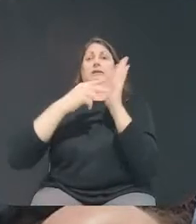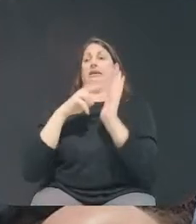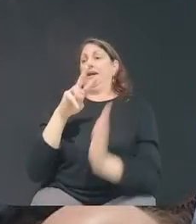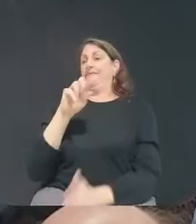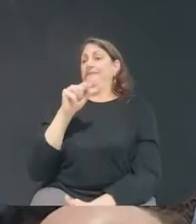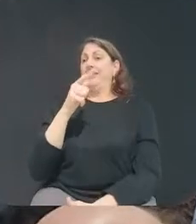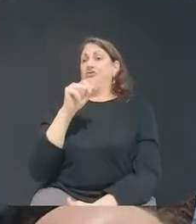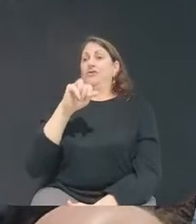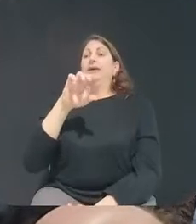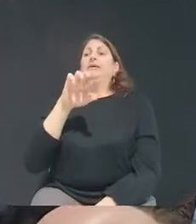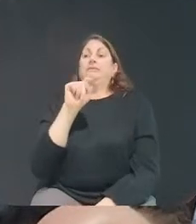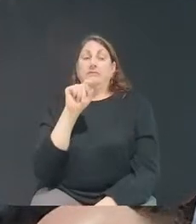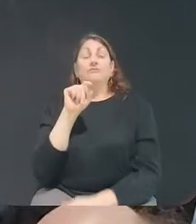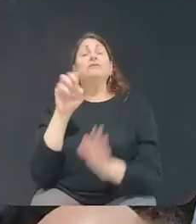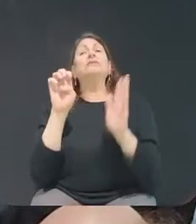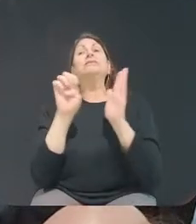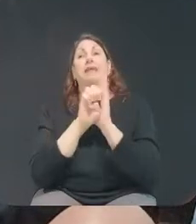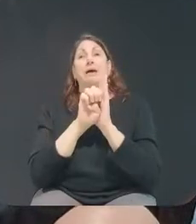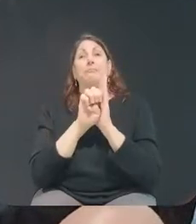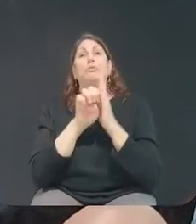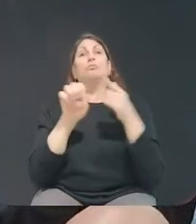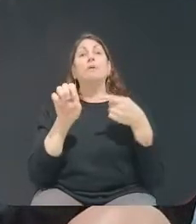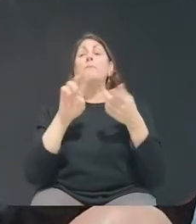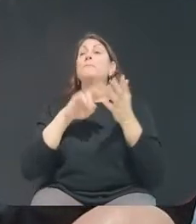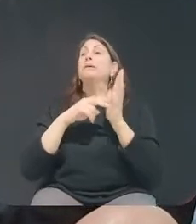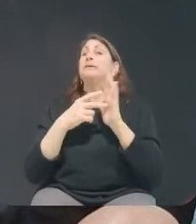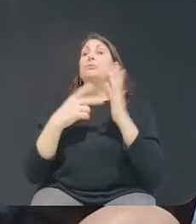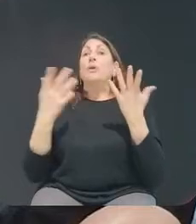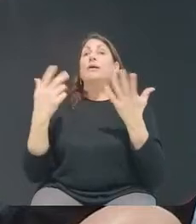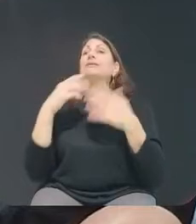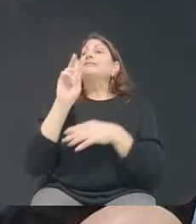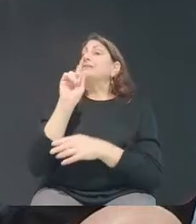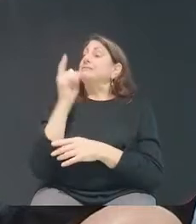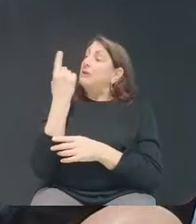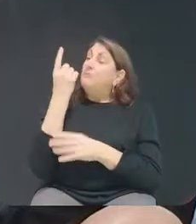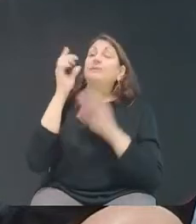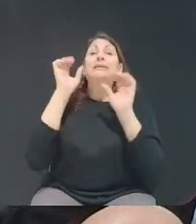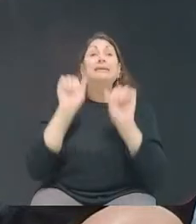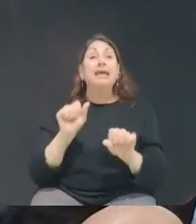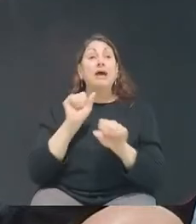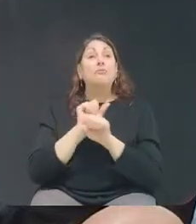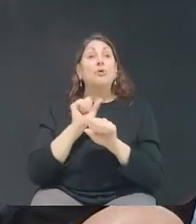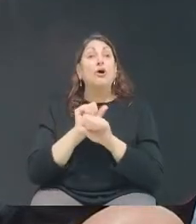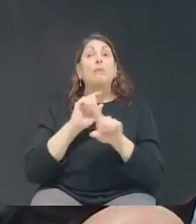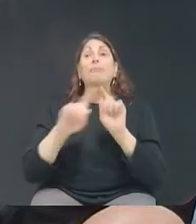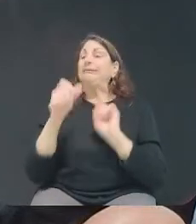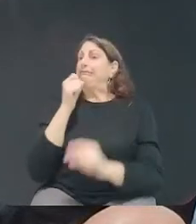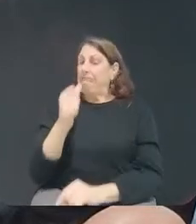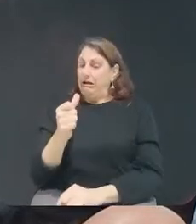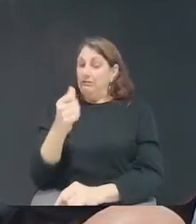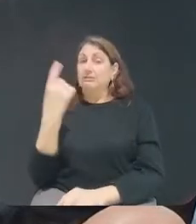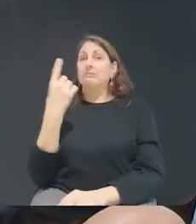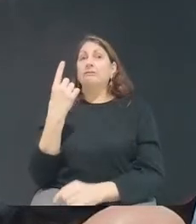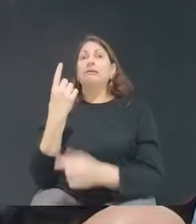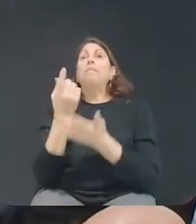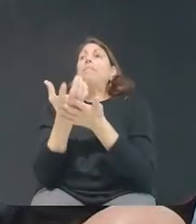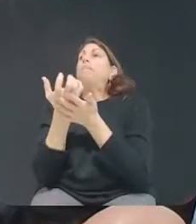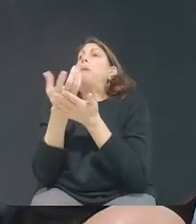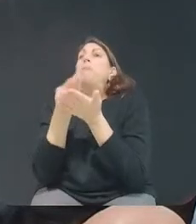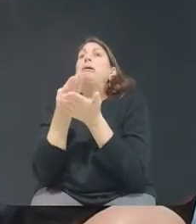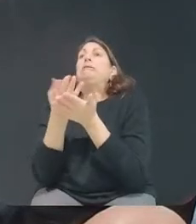vagrant. For example, someone who was able to work but was not working, someone who was loitering or begging for